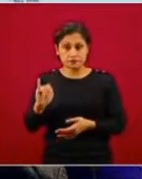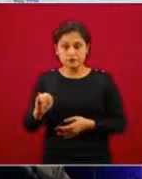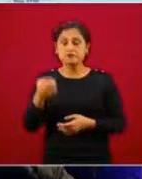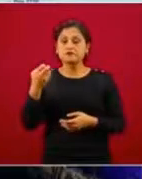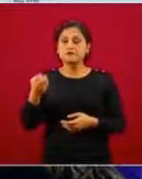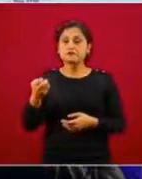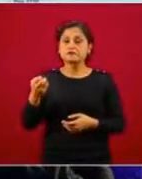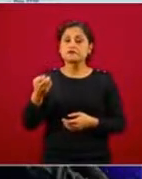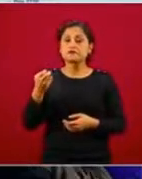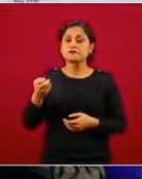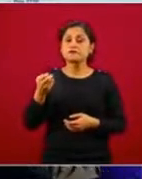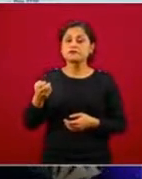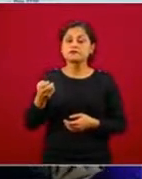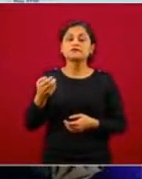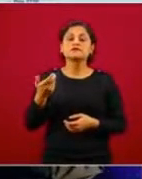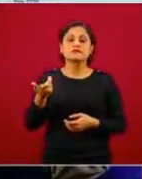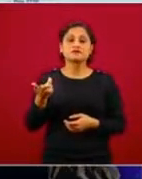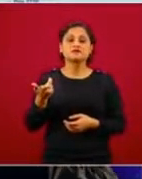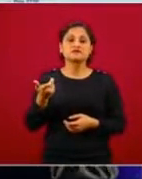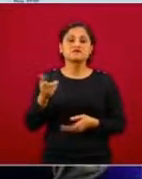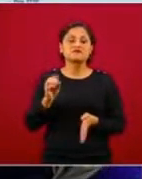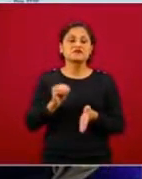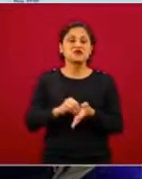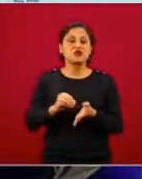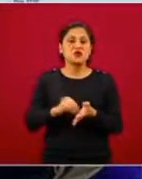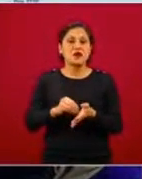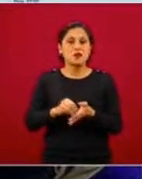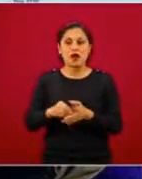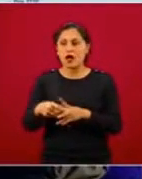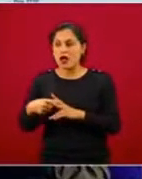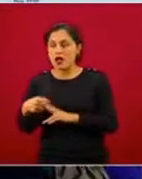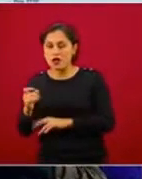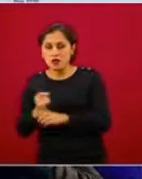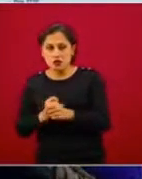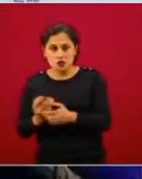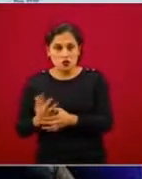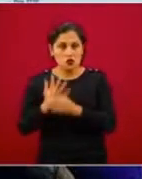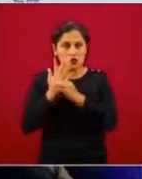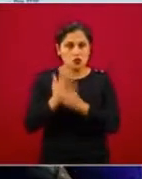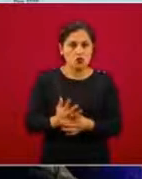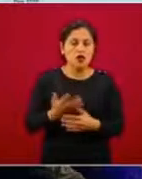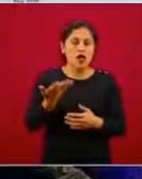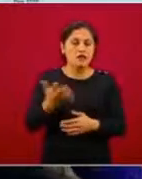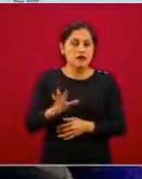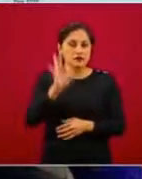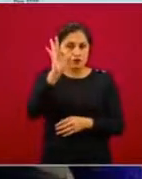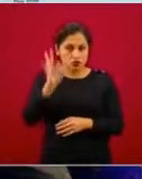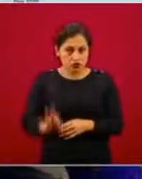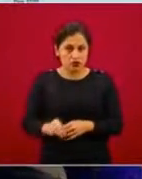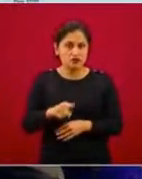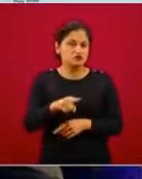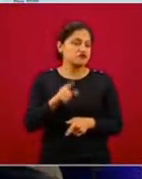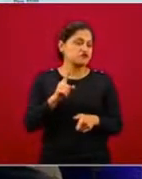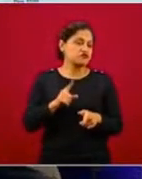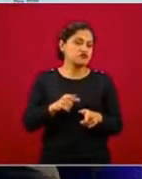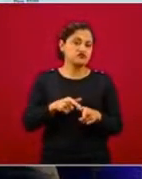the hospitalization ICU numbers. We're still far from the projection